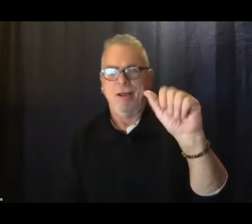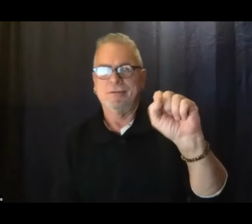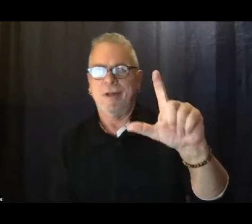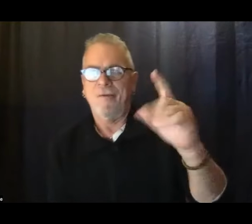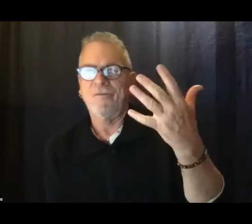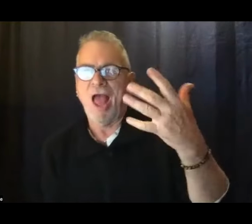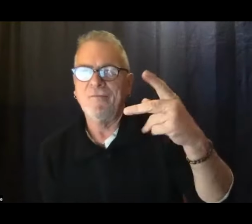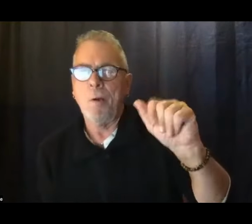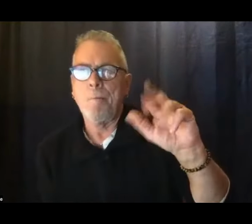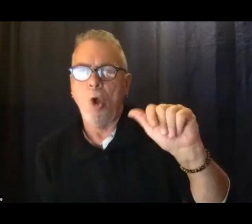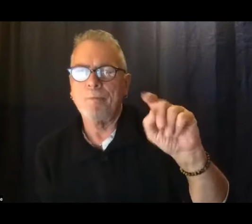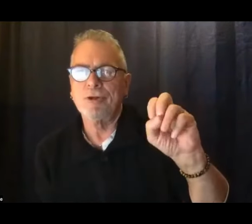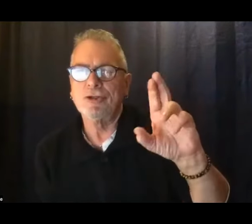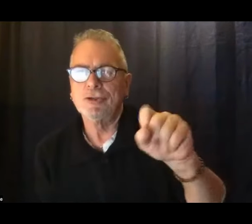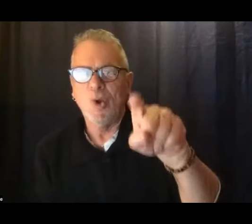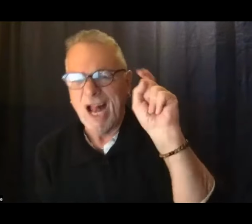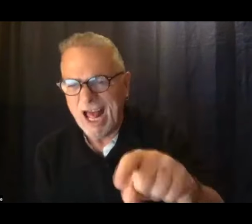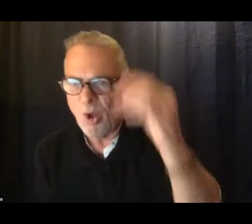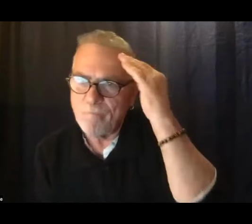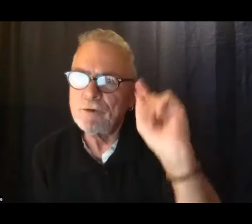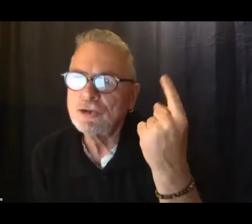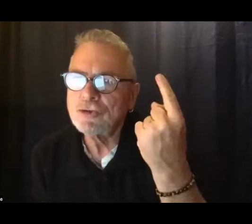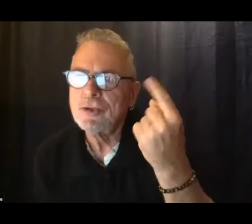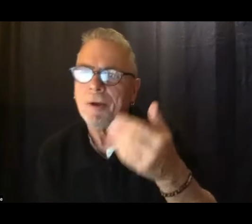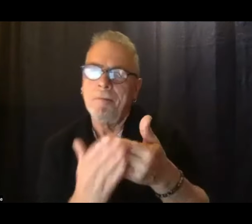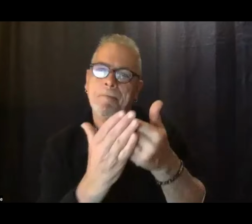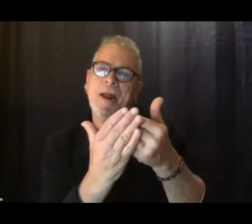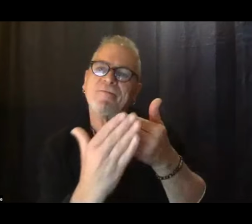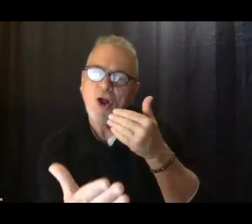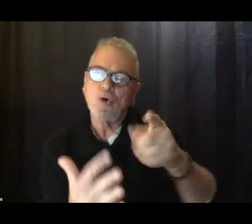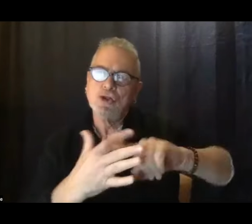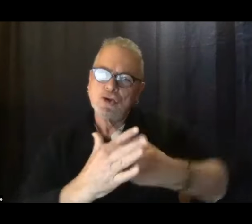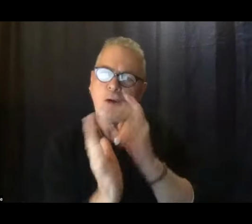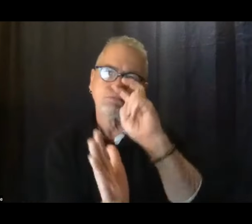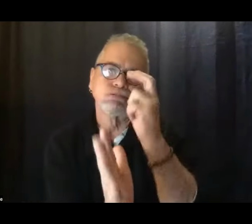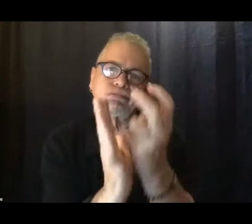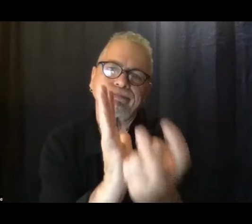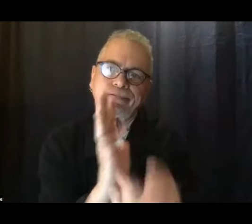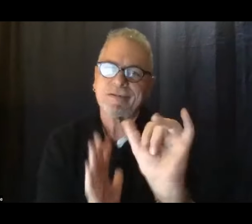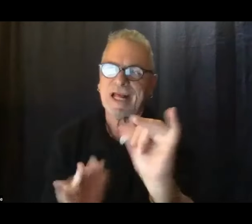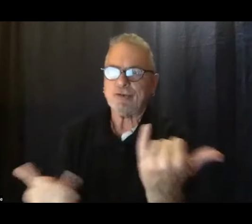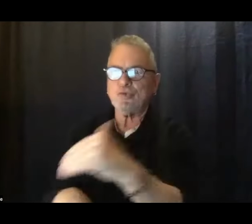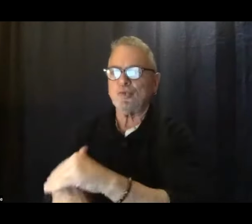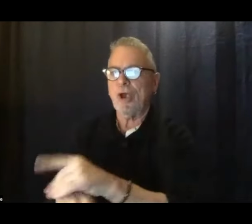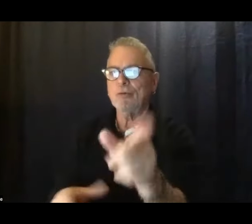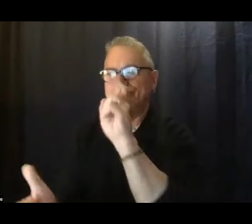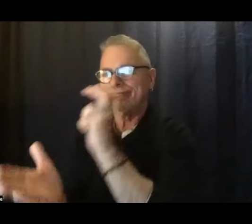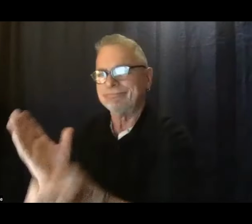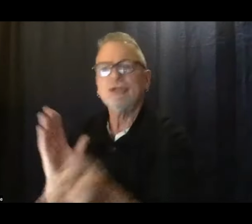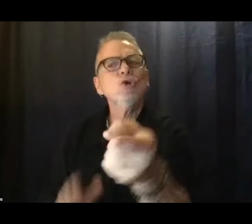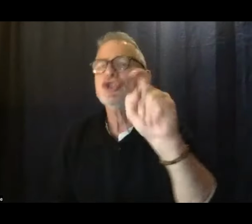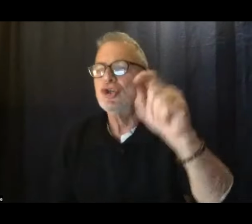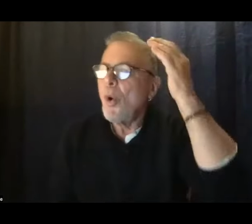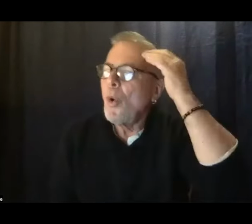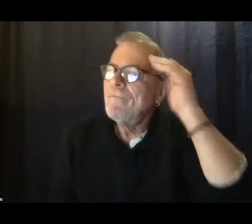whether it's fingerspelling, classifier usage, signs, etc. You have to understand those 5 parameters of sign